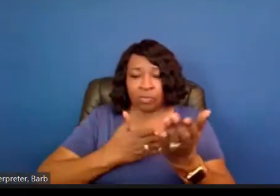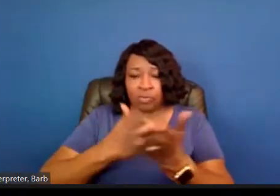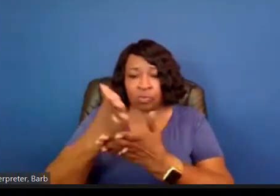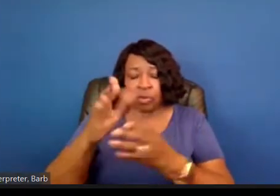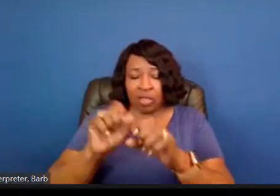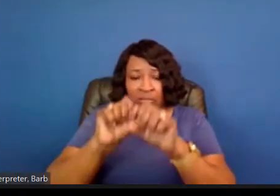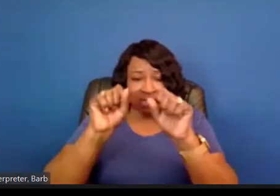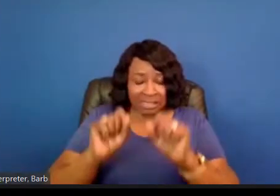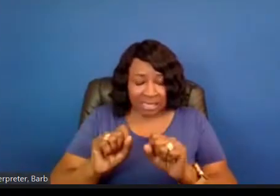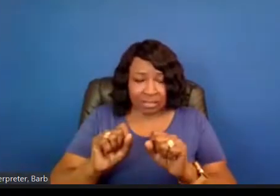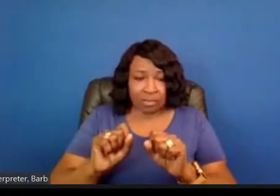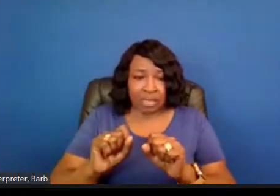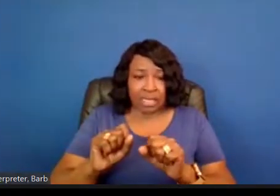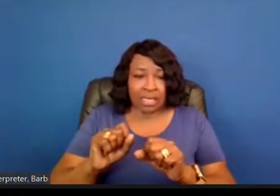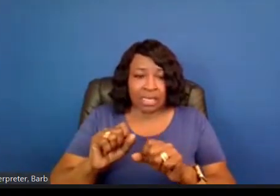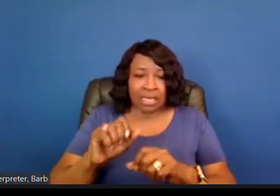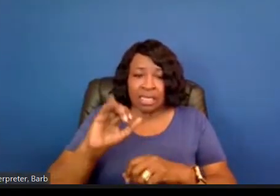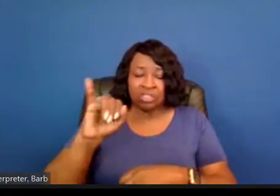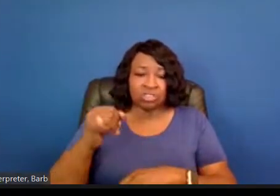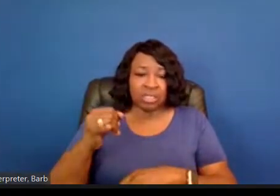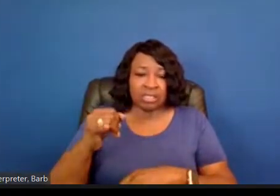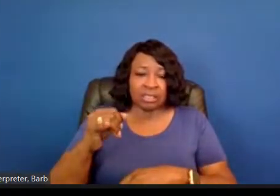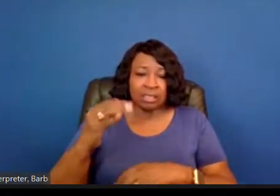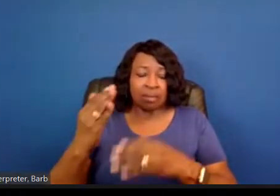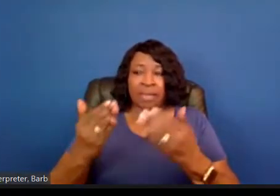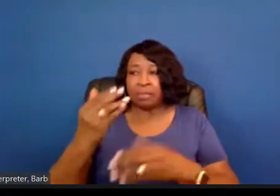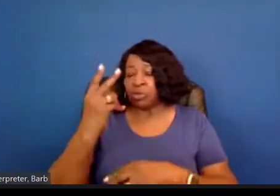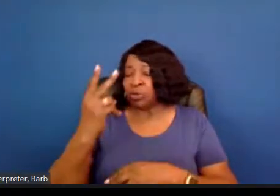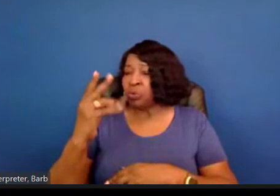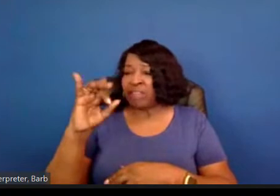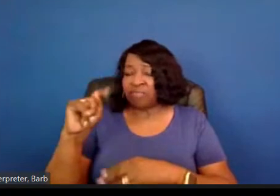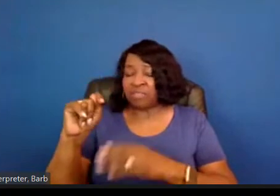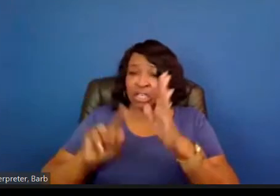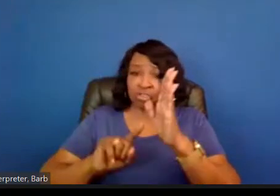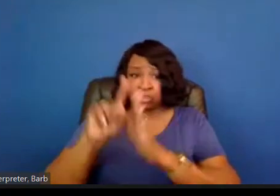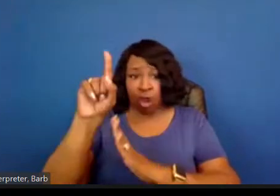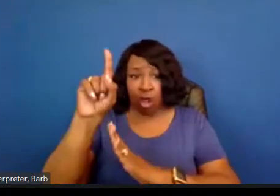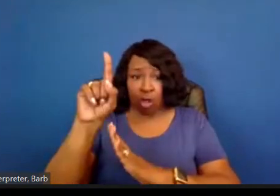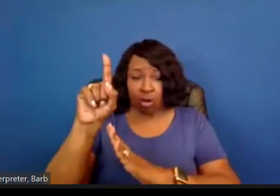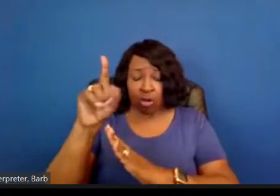It's just about, I don't know, maybe 2 feet taller. Okay.